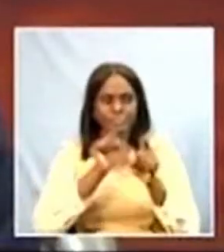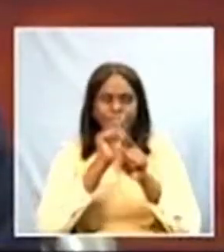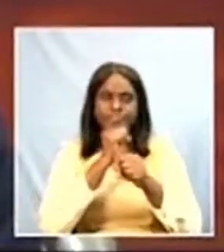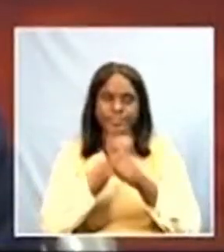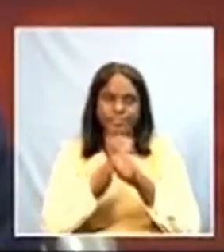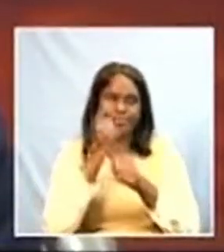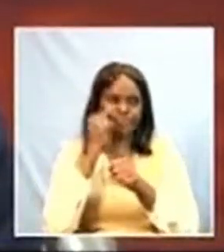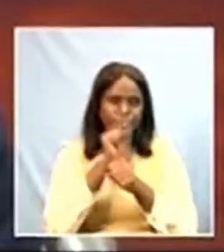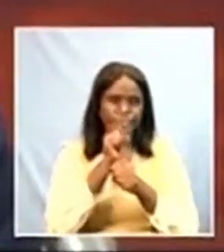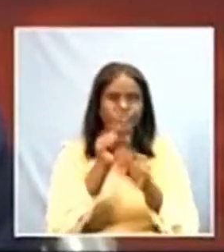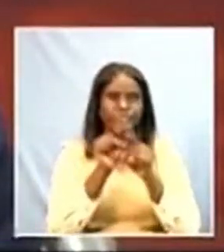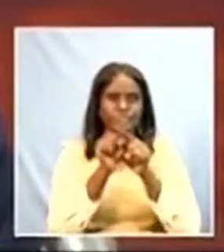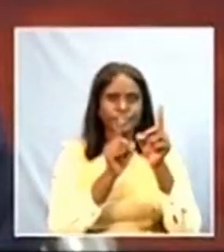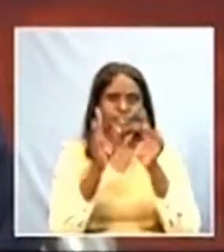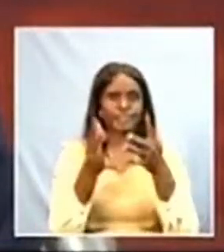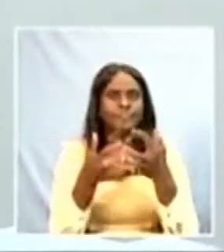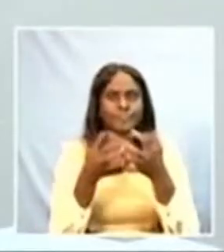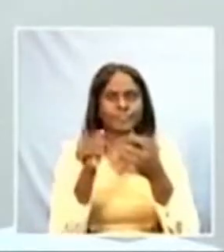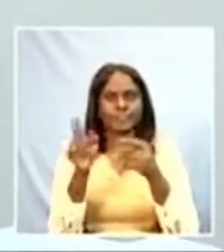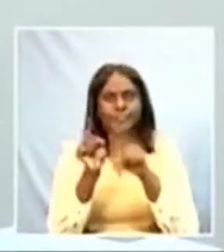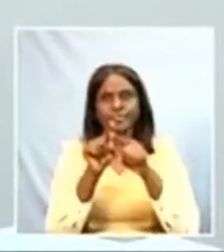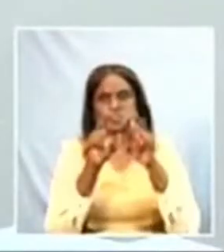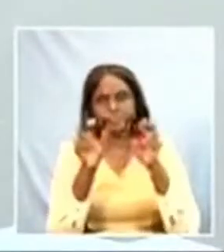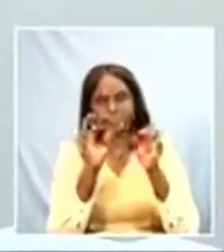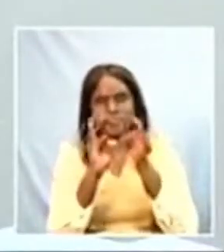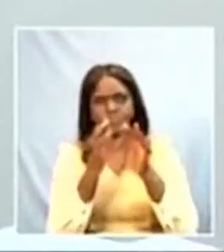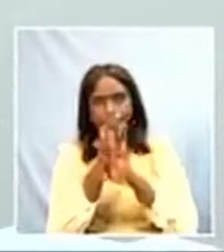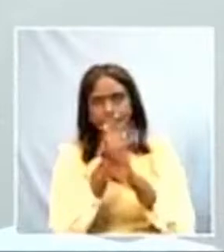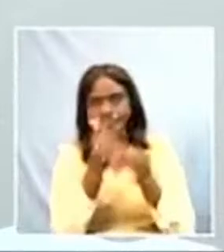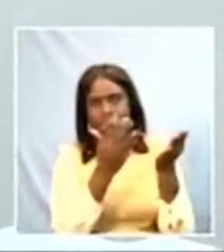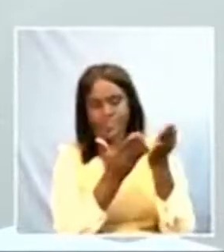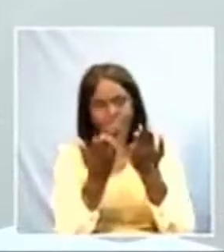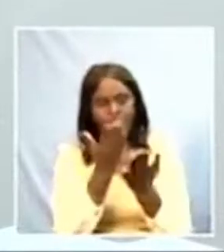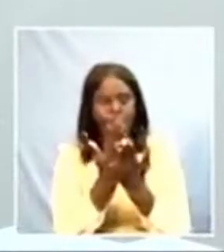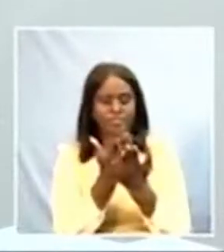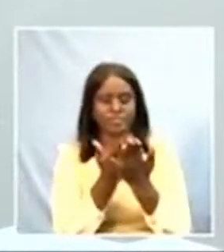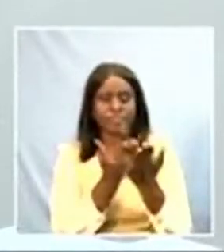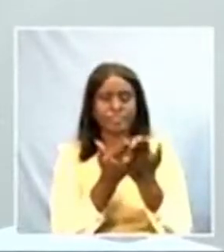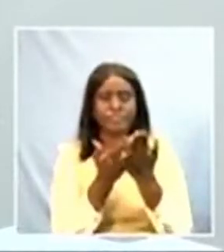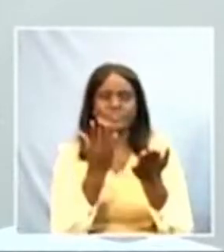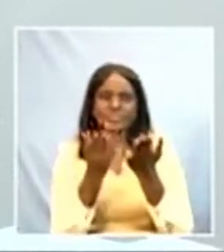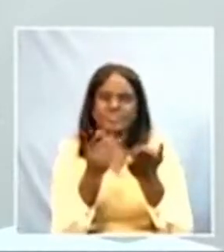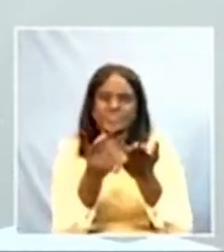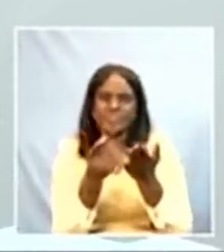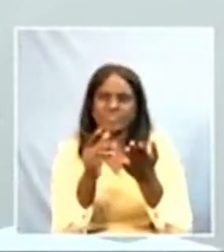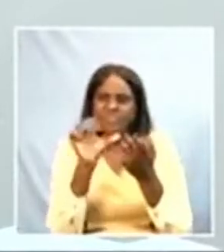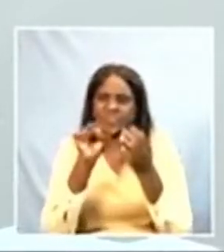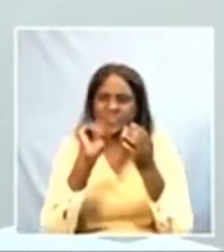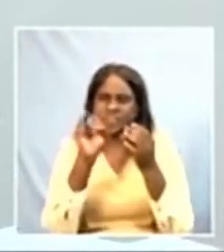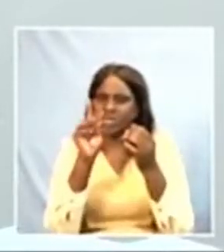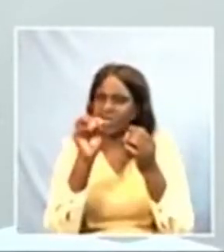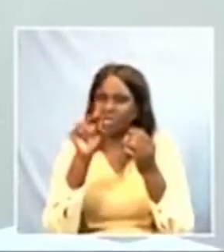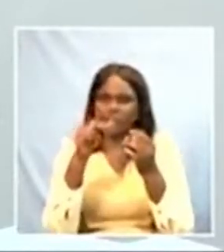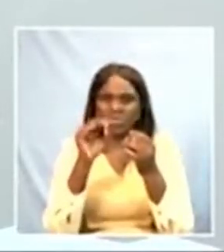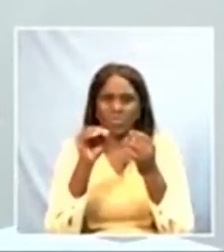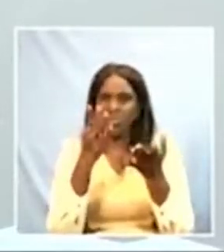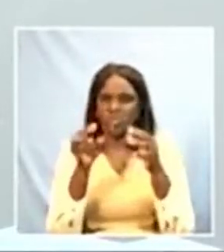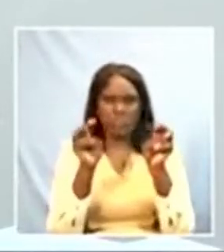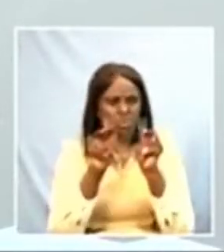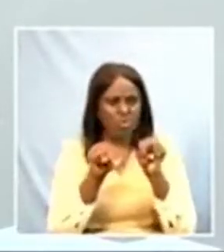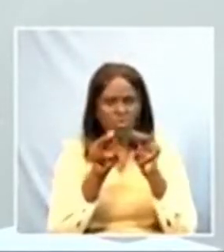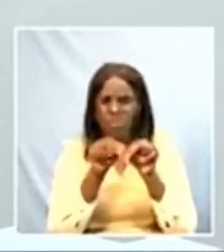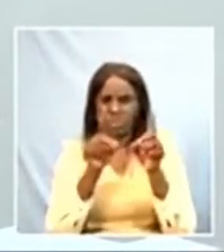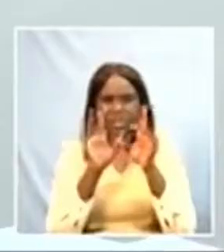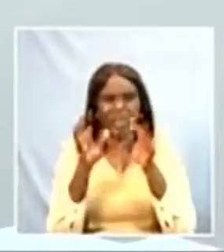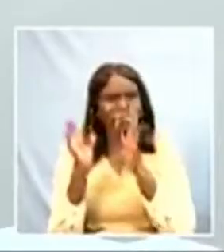do that. The director engineering to check before he brings a recommendation. Maybe since SIKONGO, because the normal thing, the director